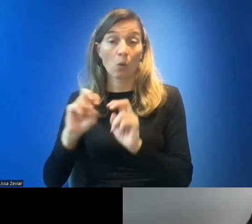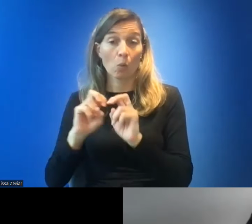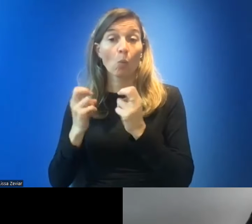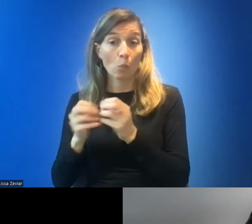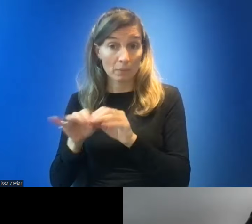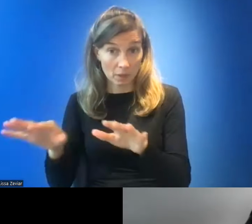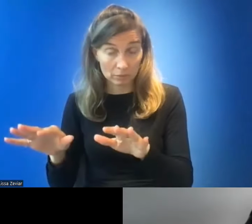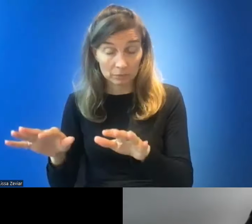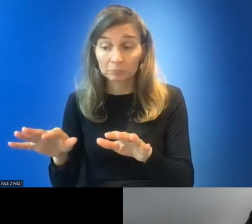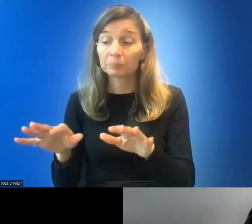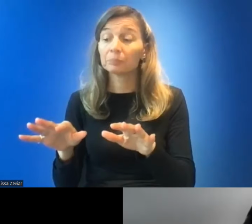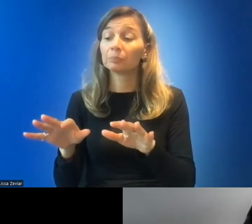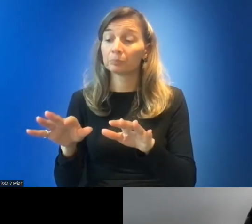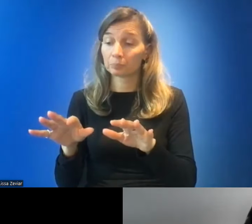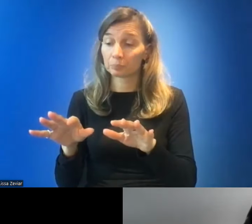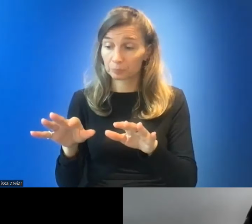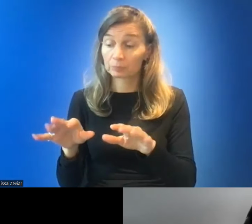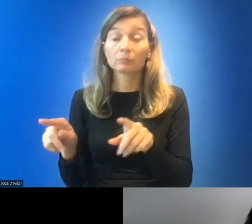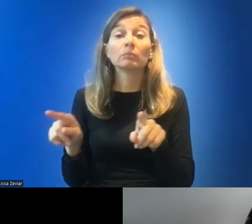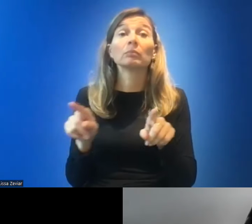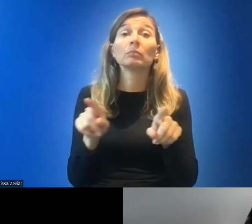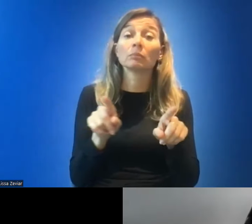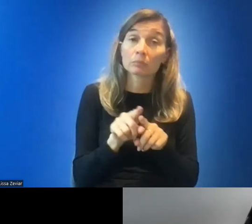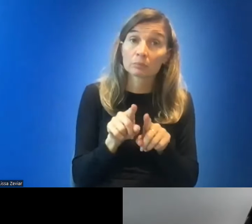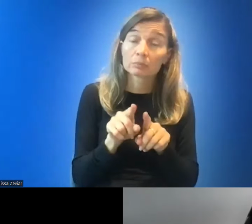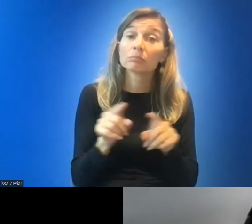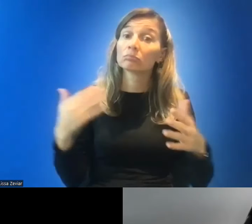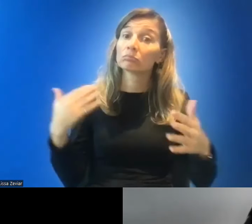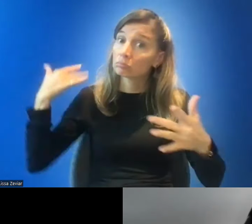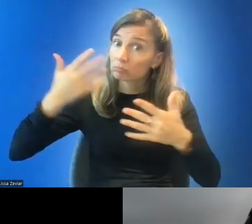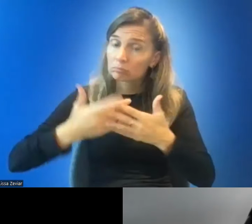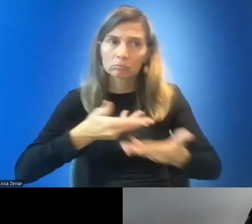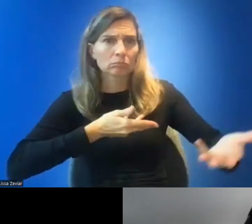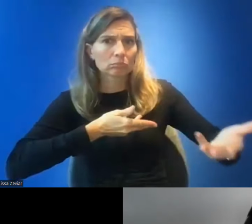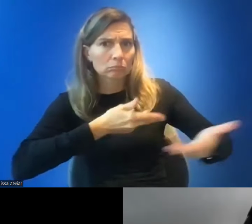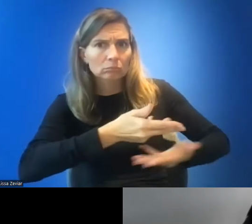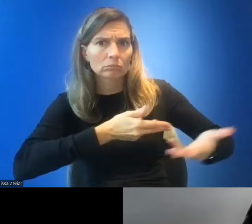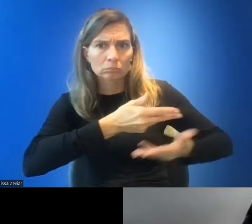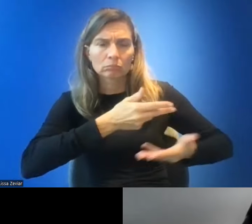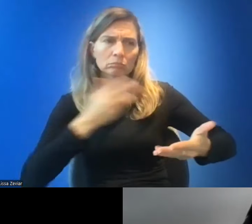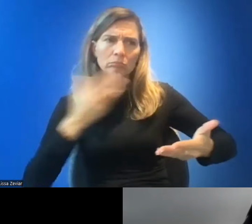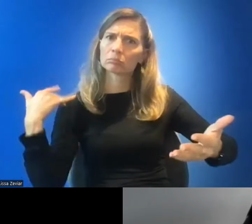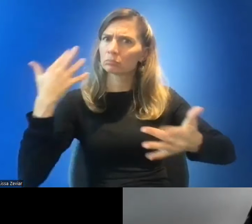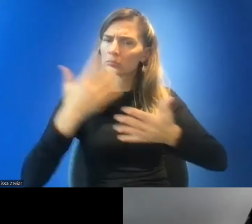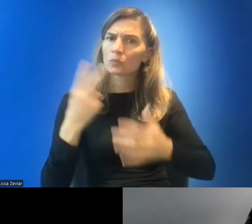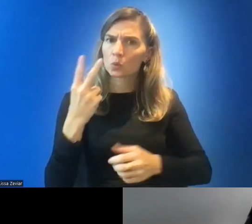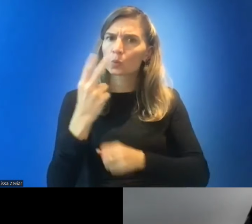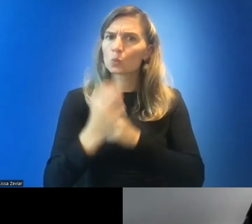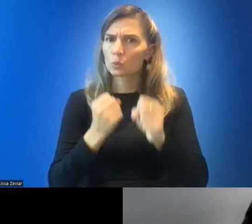been as well discussing and exchanging in these 2 last years on